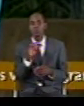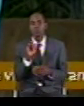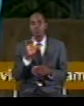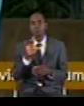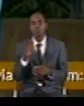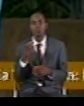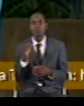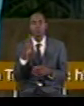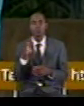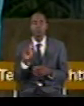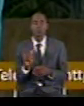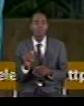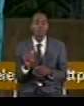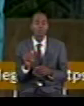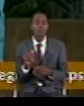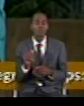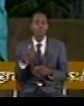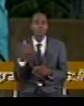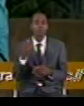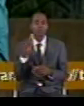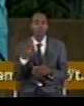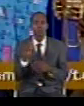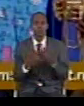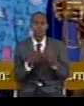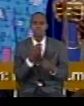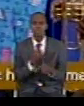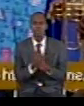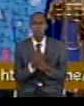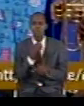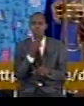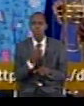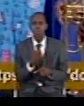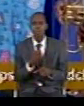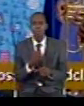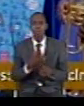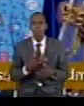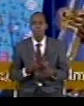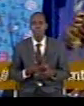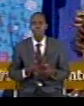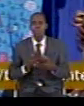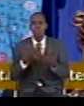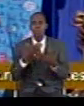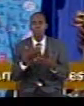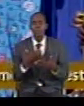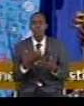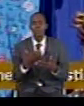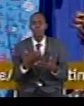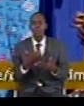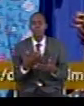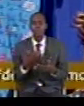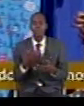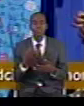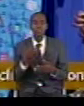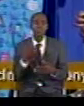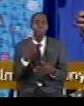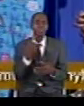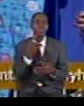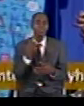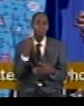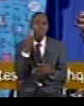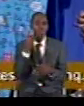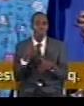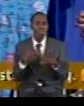old. He has been deaf and dumb from the age of one. But today, he can